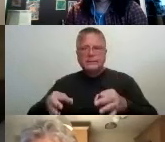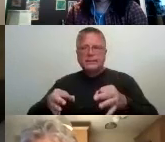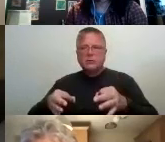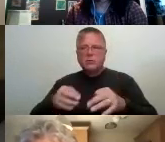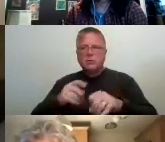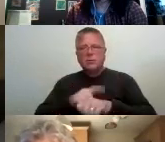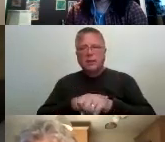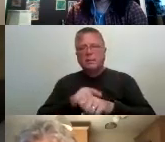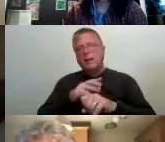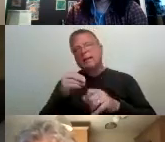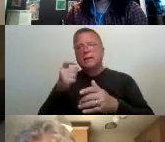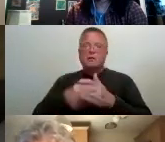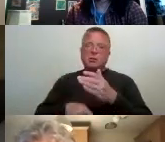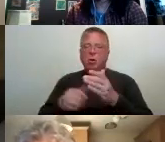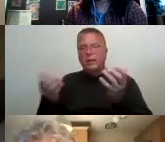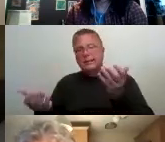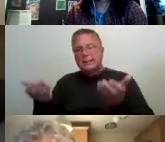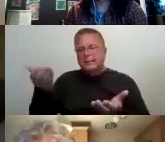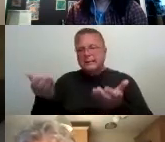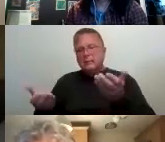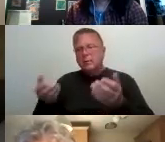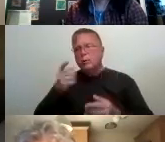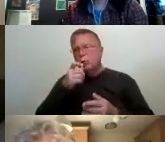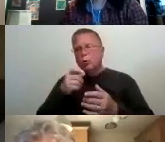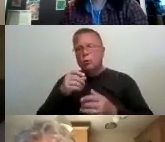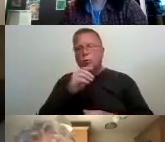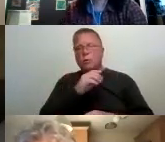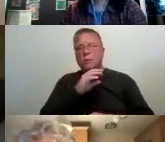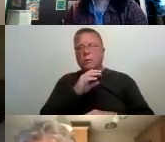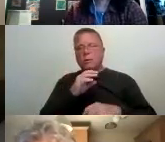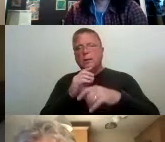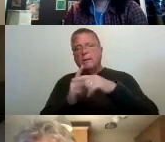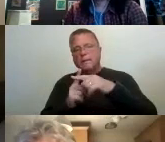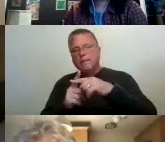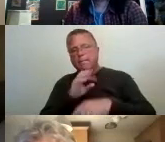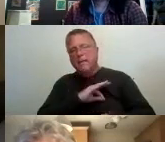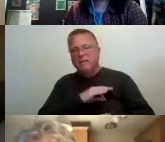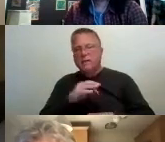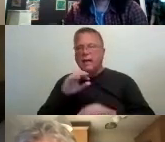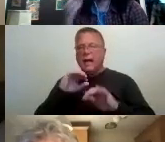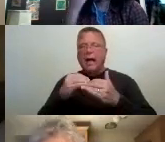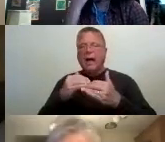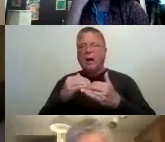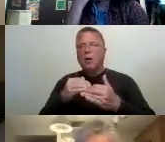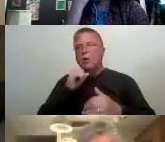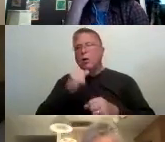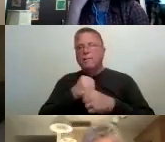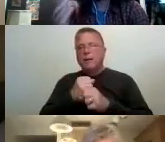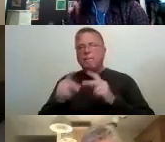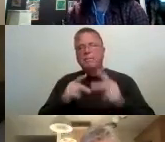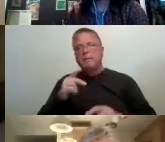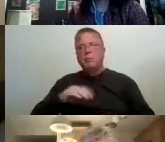comes down to cost versus who's going to benefit, all right? And how are you not going to get people upset and accommodate